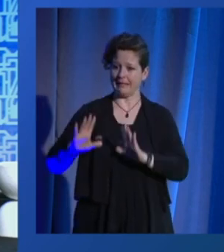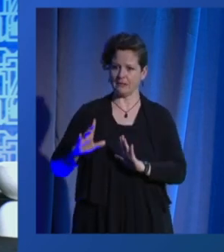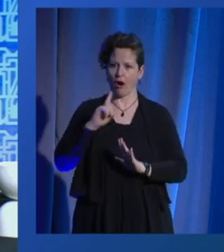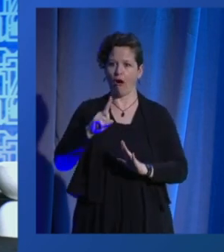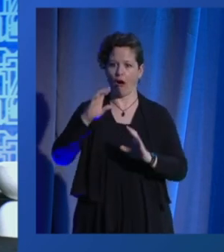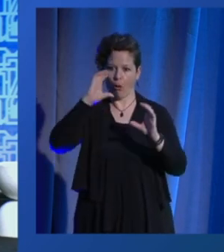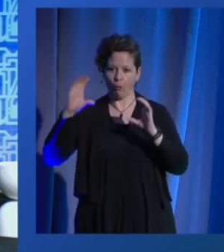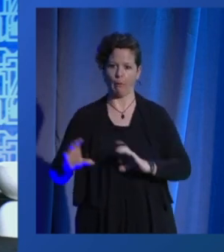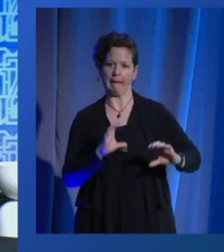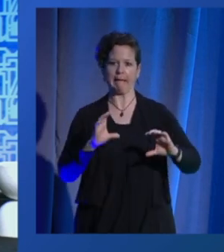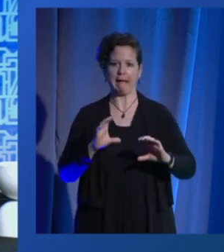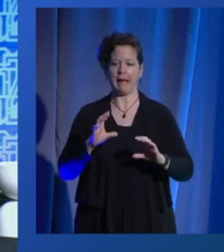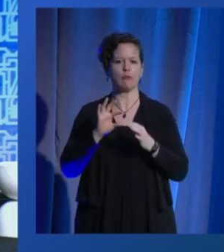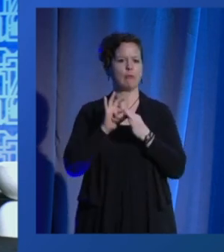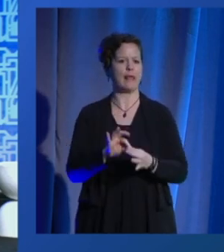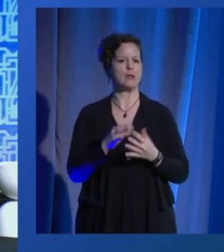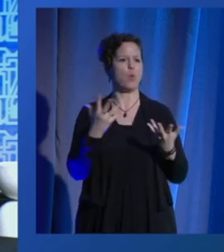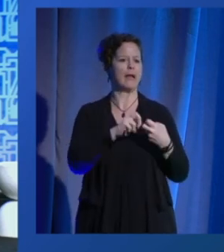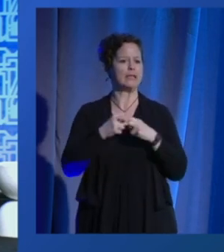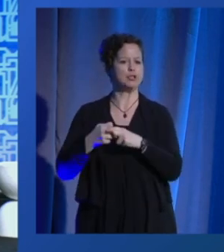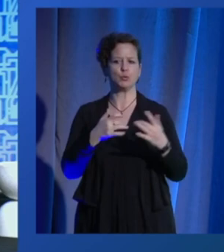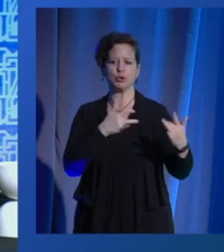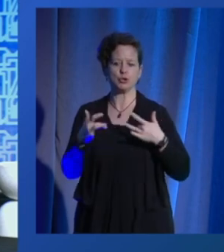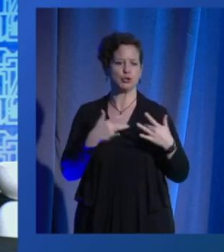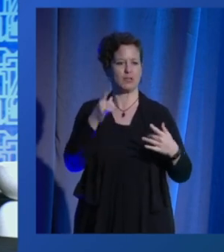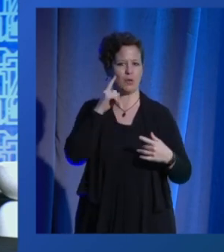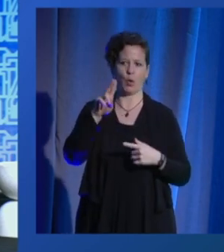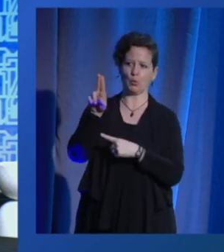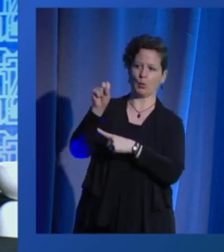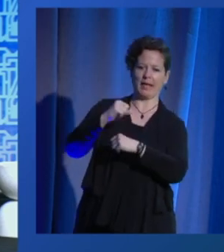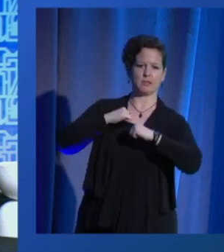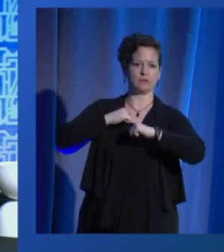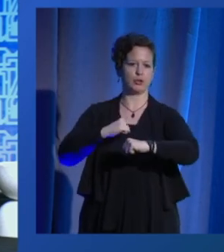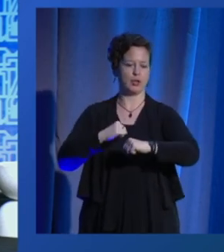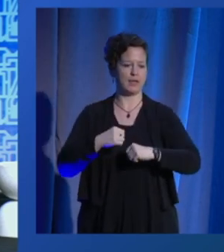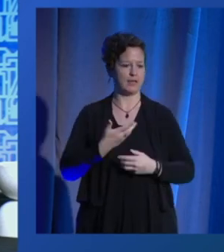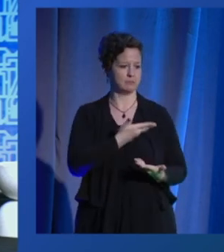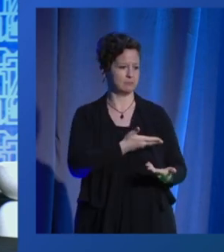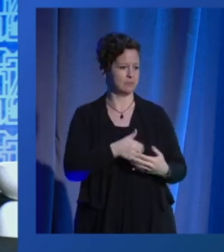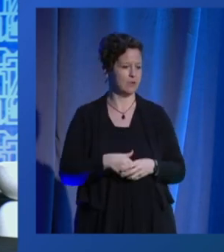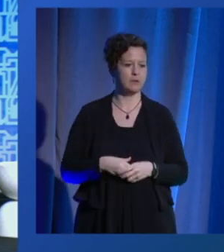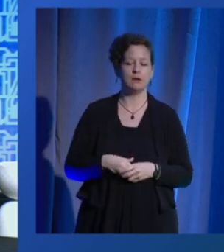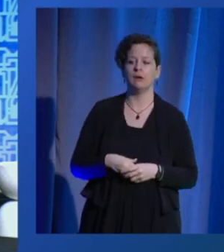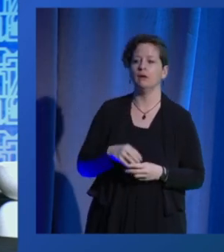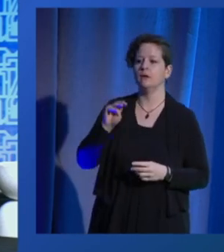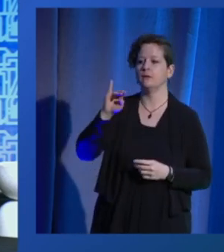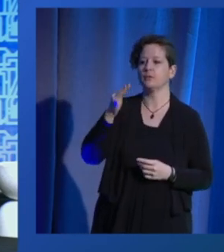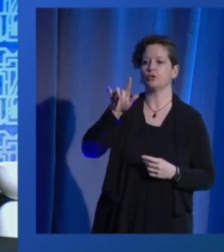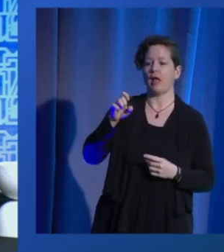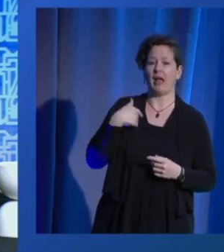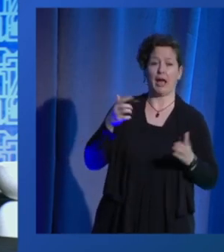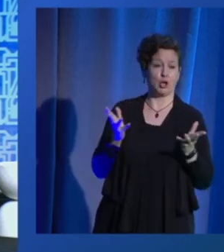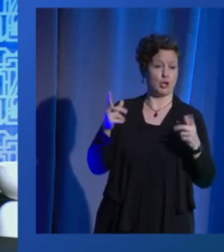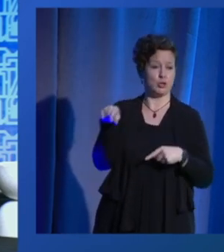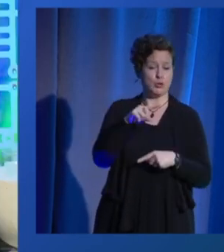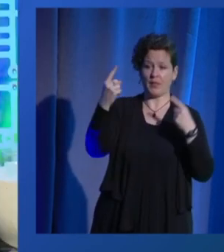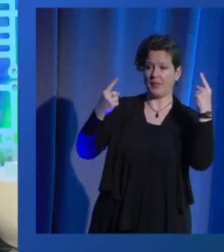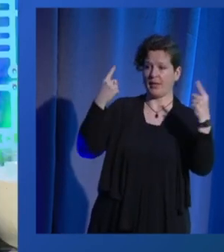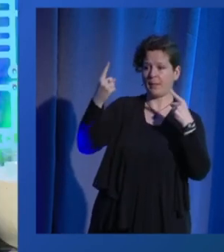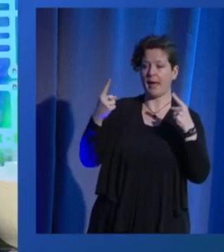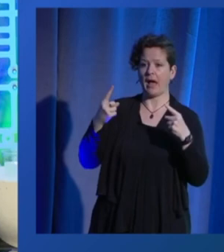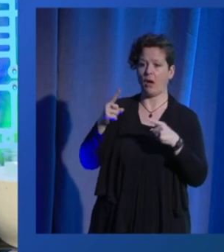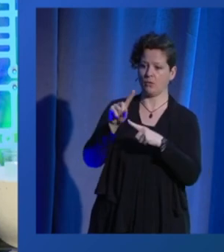night in the field of AI and National Security I would encourage everybody to think about